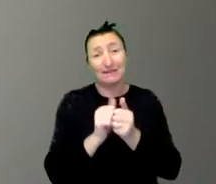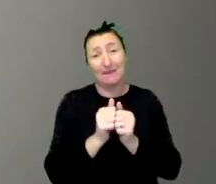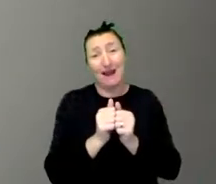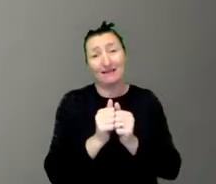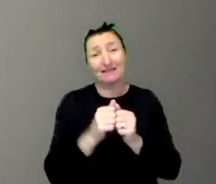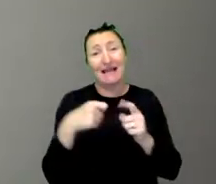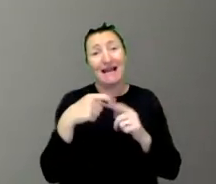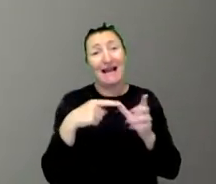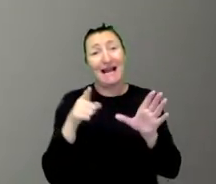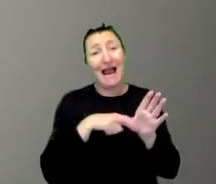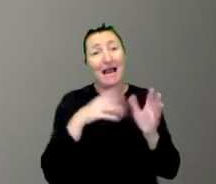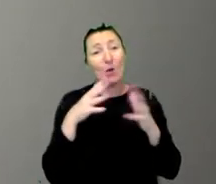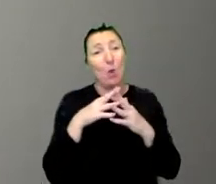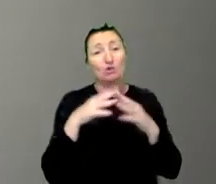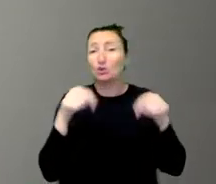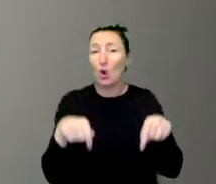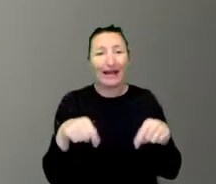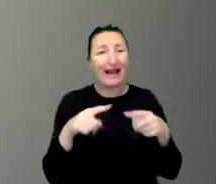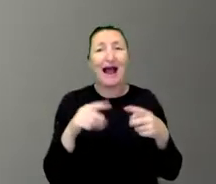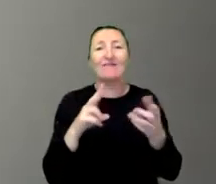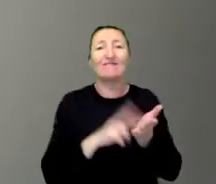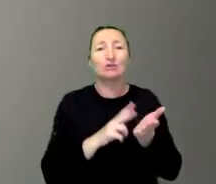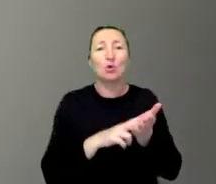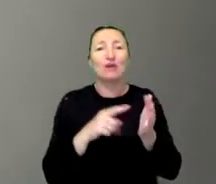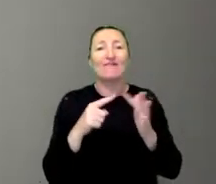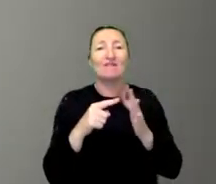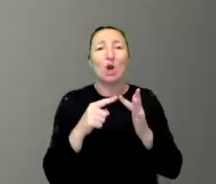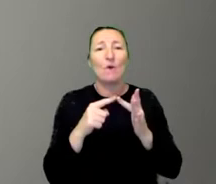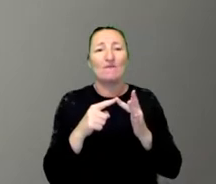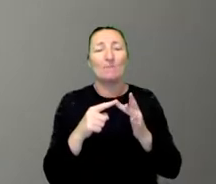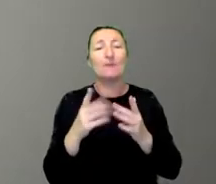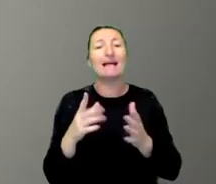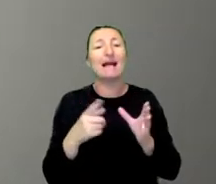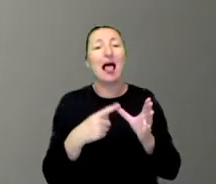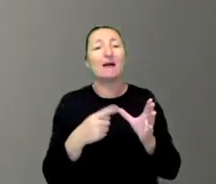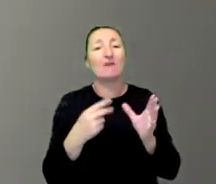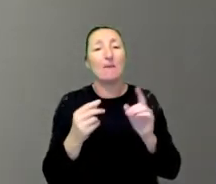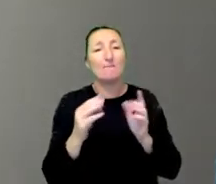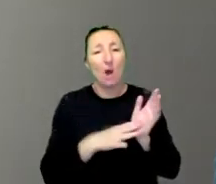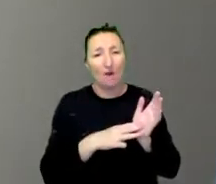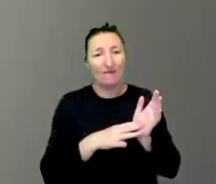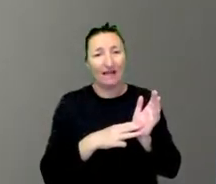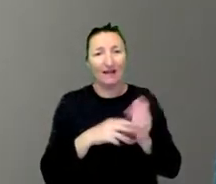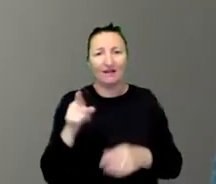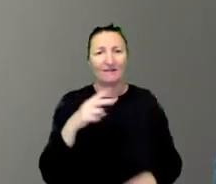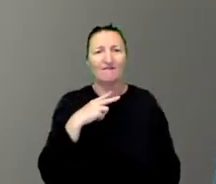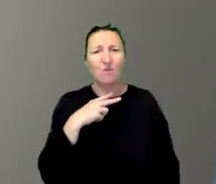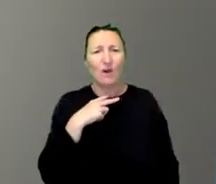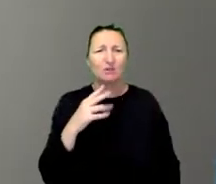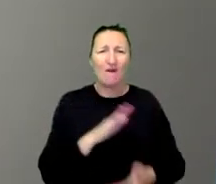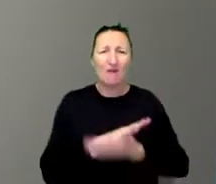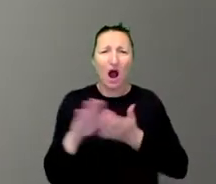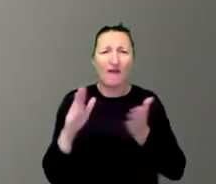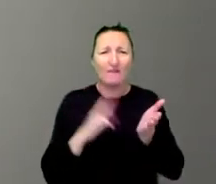Watson and Victoria Ivanova, and also a special thank you to Alva Murphy, who has voiced the Hivemind in